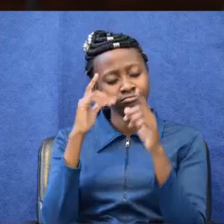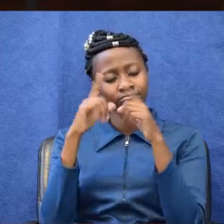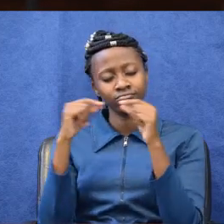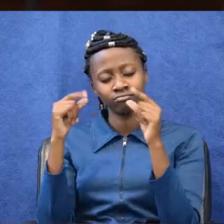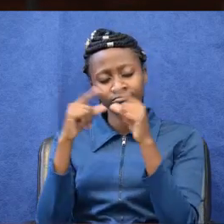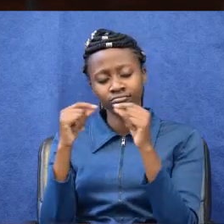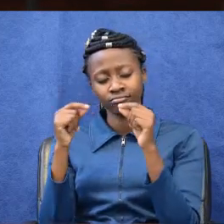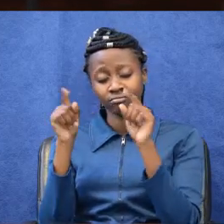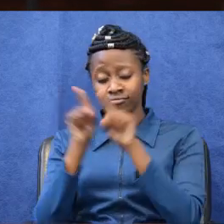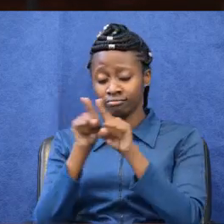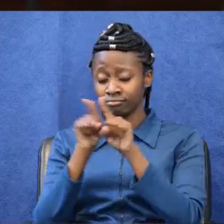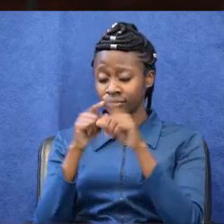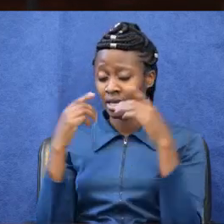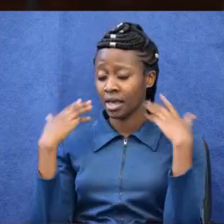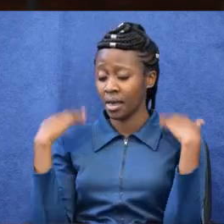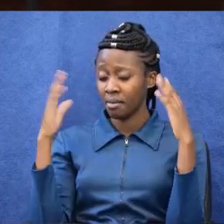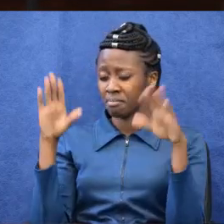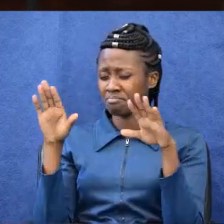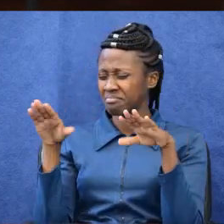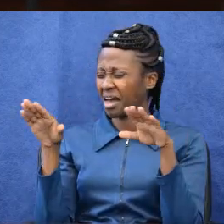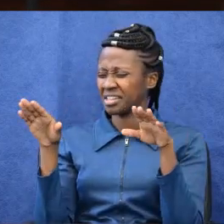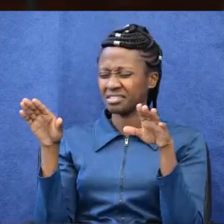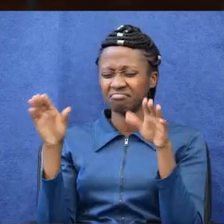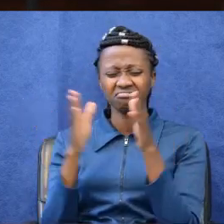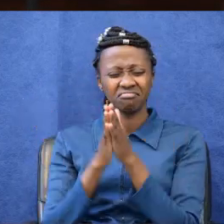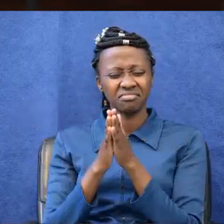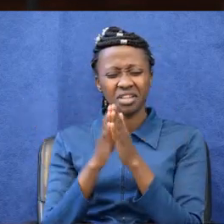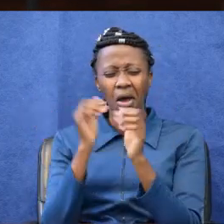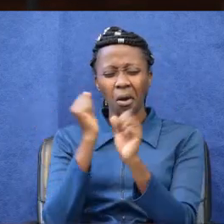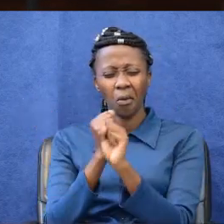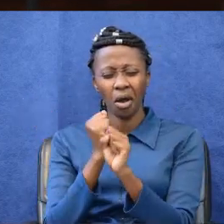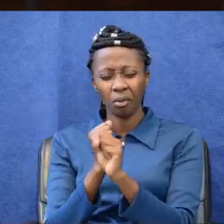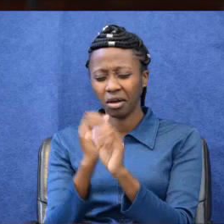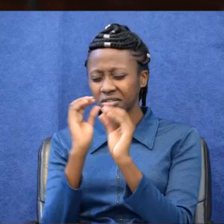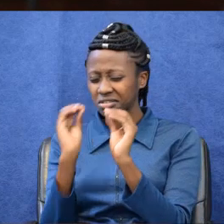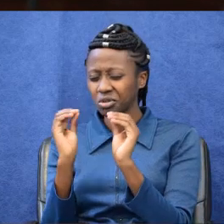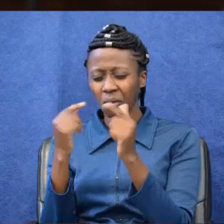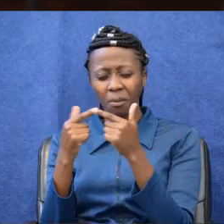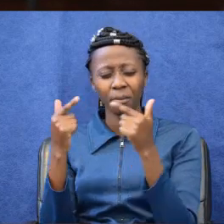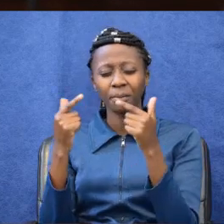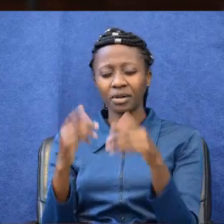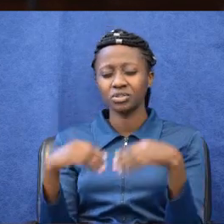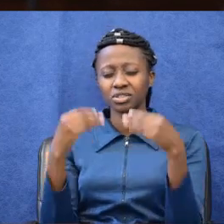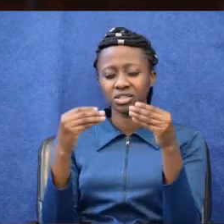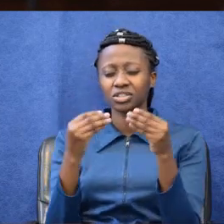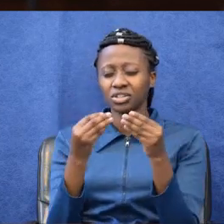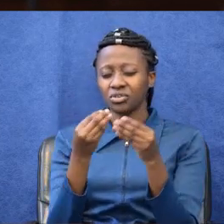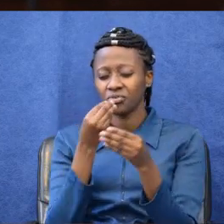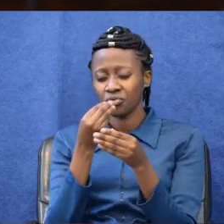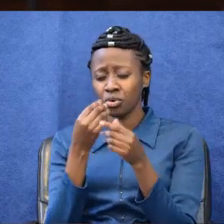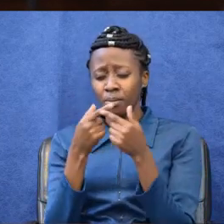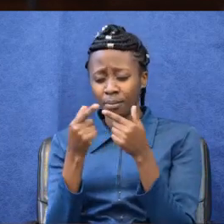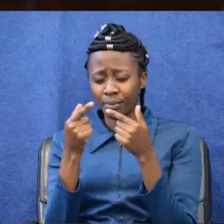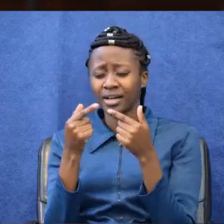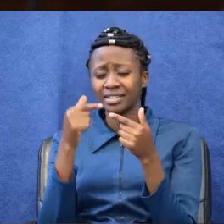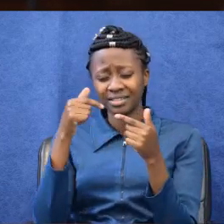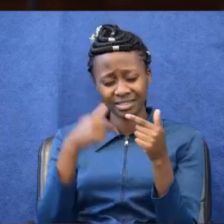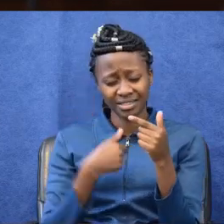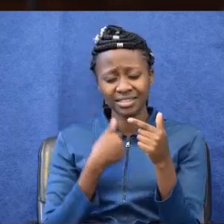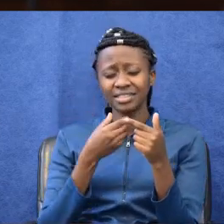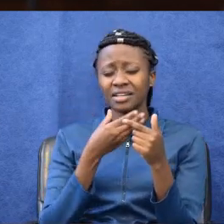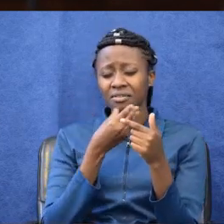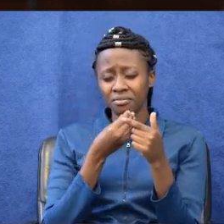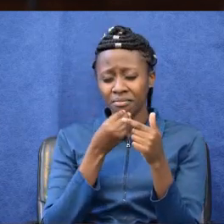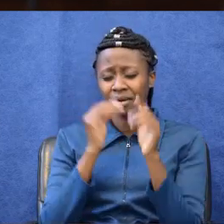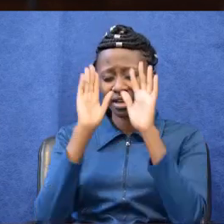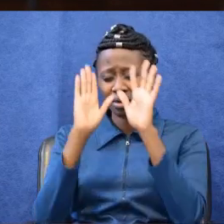do not toil, they don't moil, but they eat, O dear Master. How much more important are we in your sight? Father, Lord Almighty, that we pray